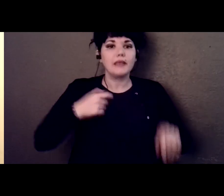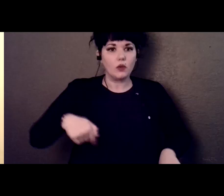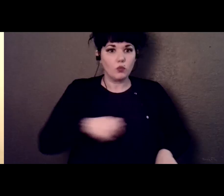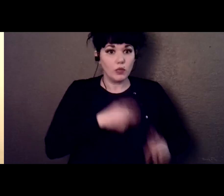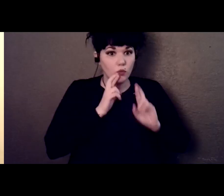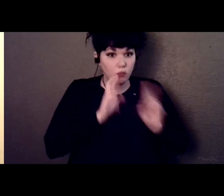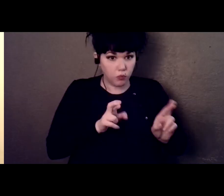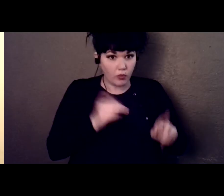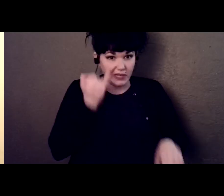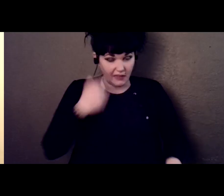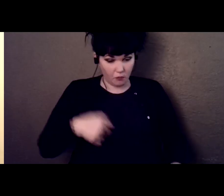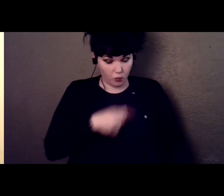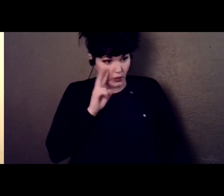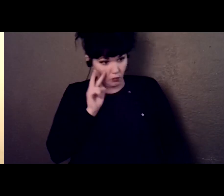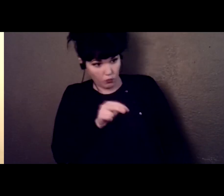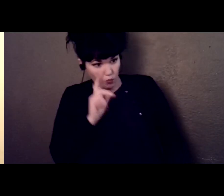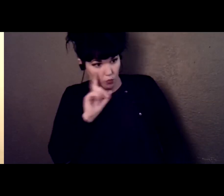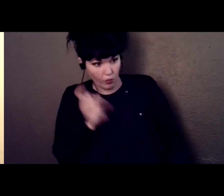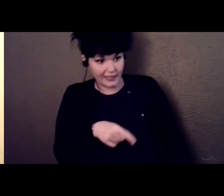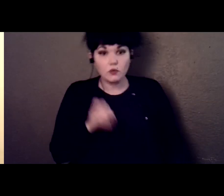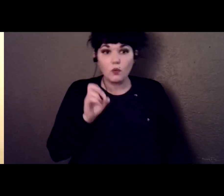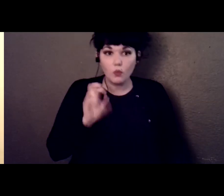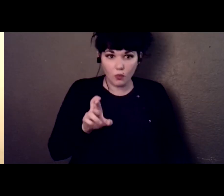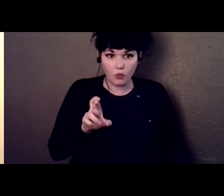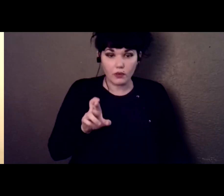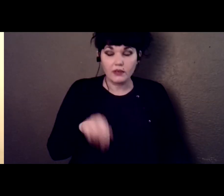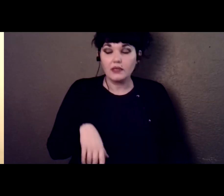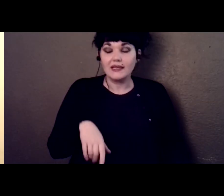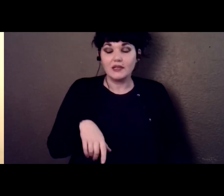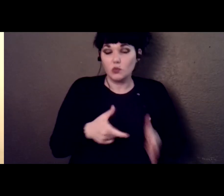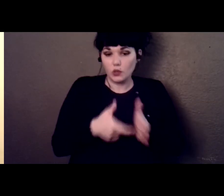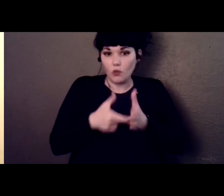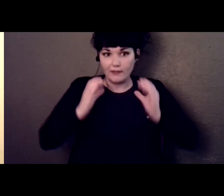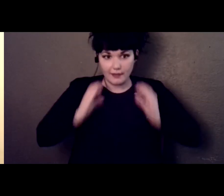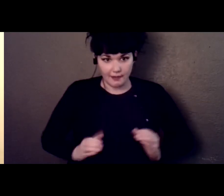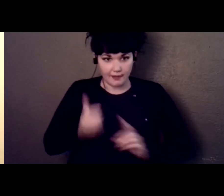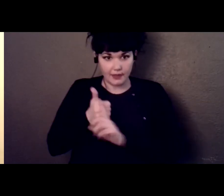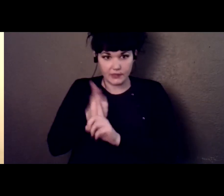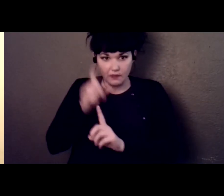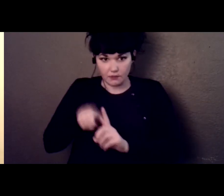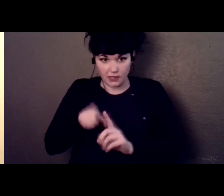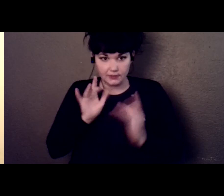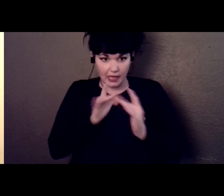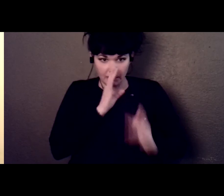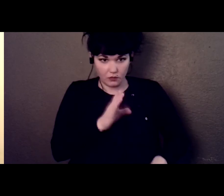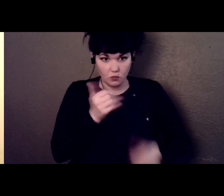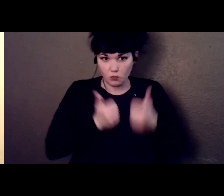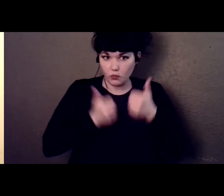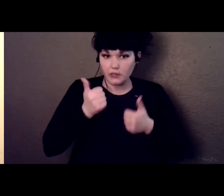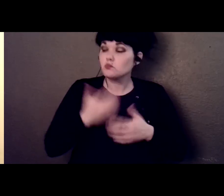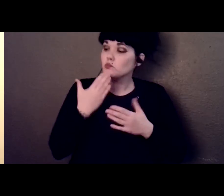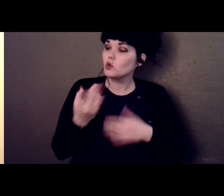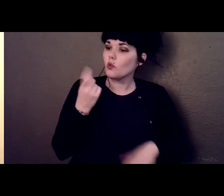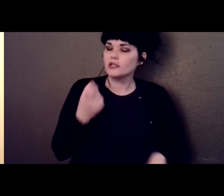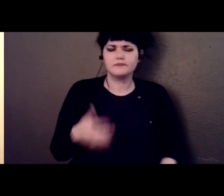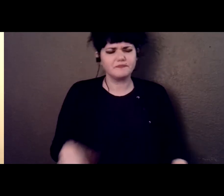have to be the client or service recipient directly? That is a great question. I would say that you can